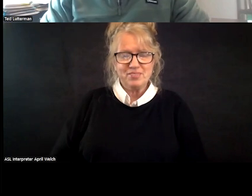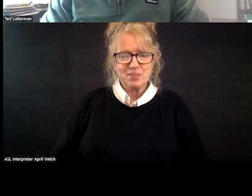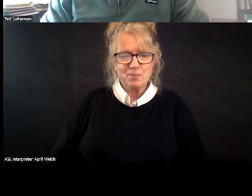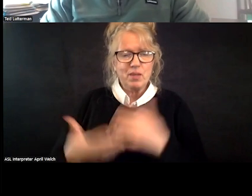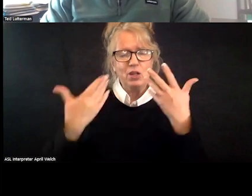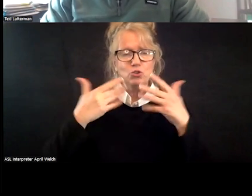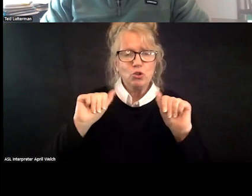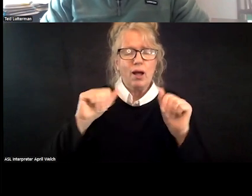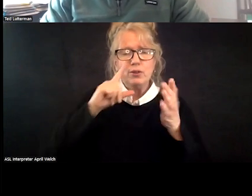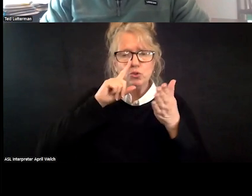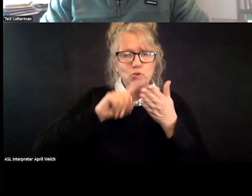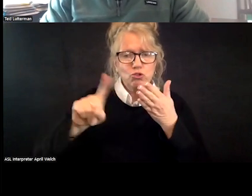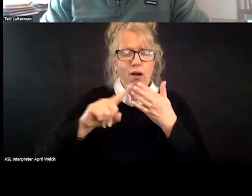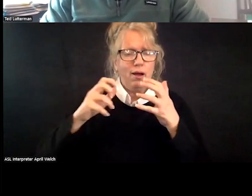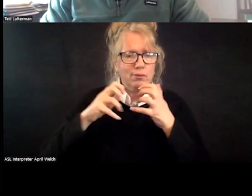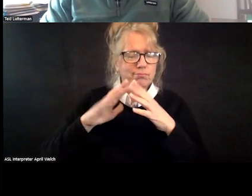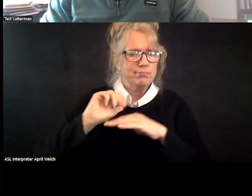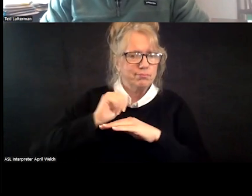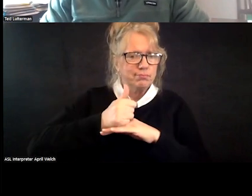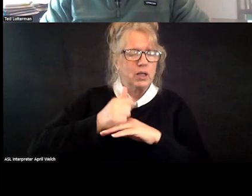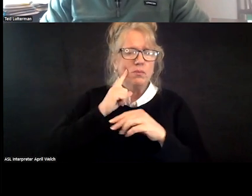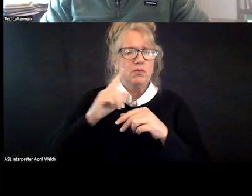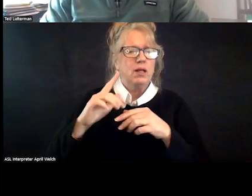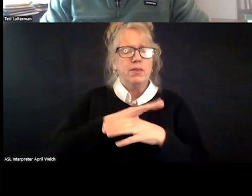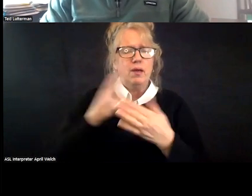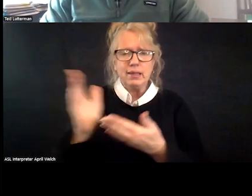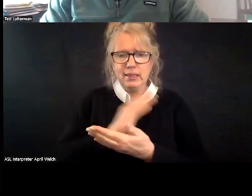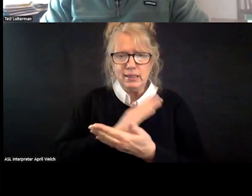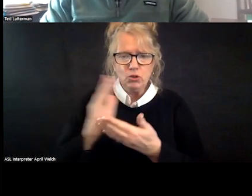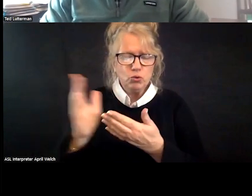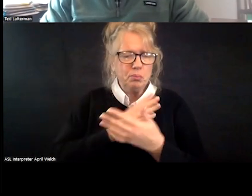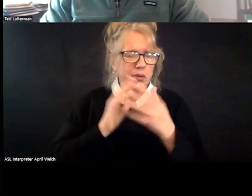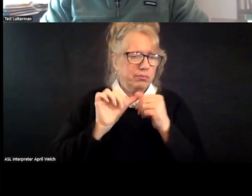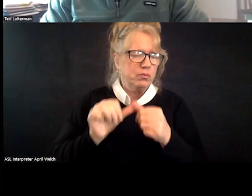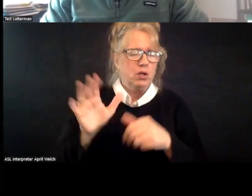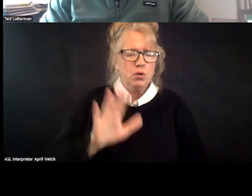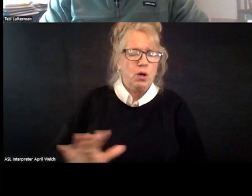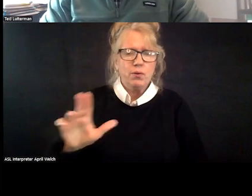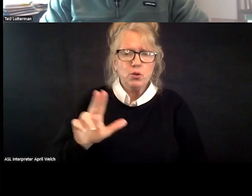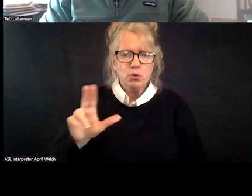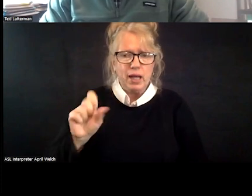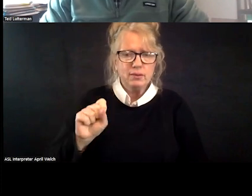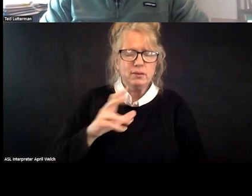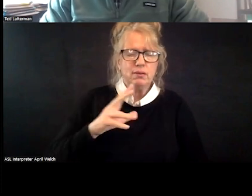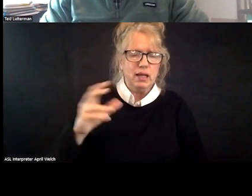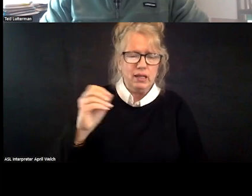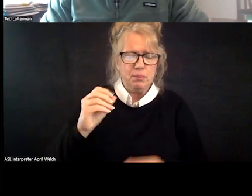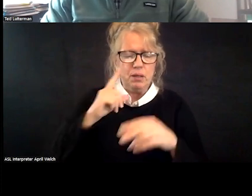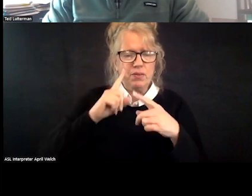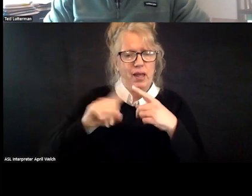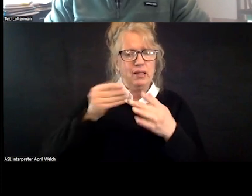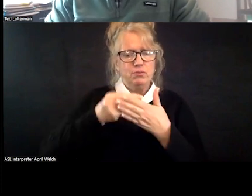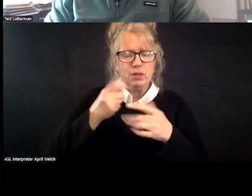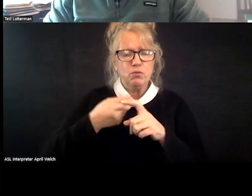trying to track the implementation of the full crisis continuum across the U.S. Through a project that's funded by